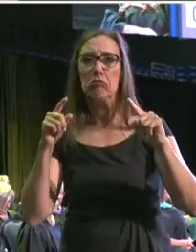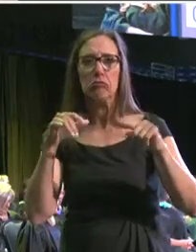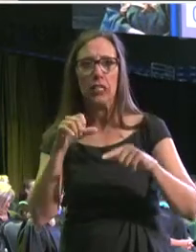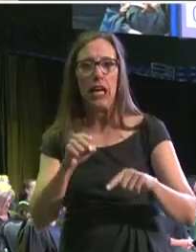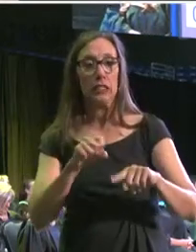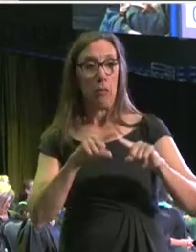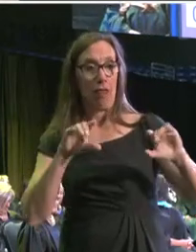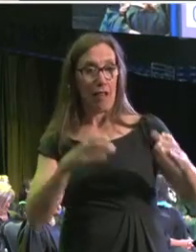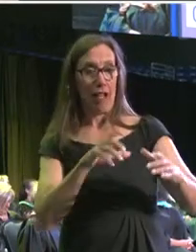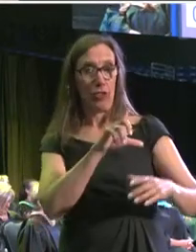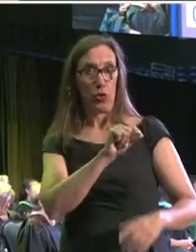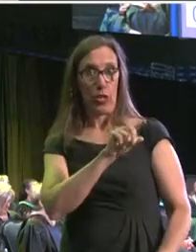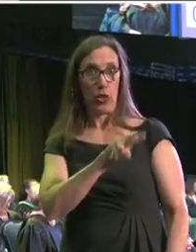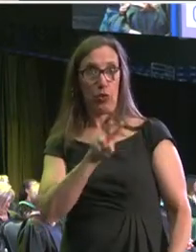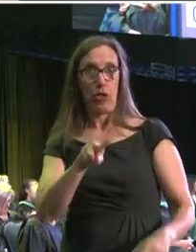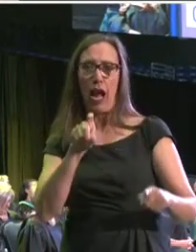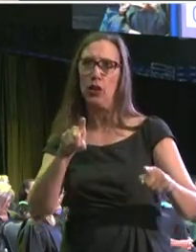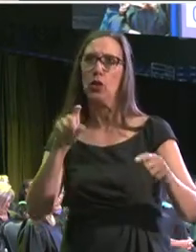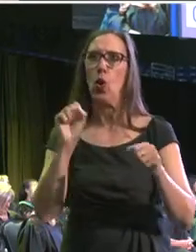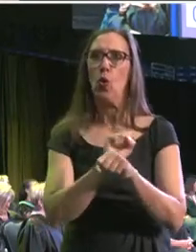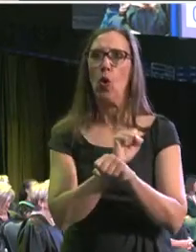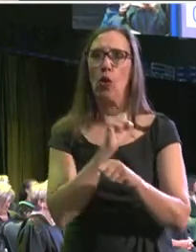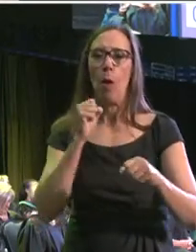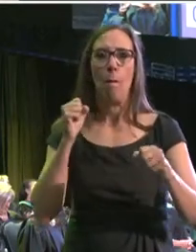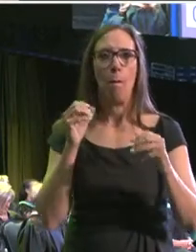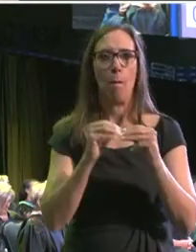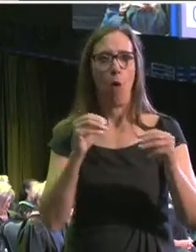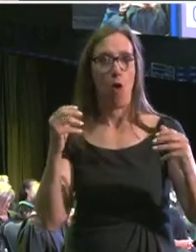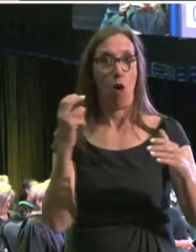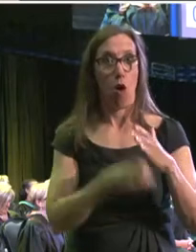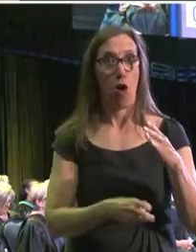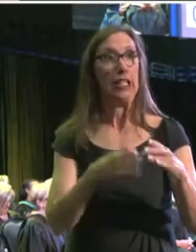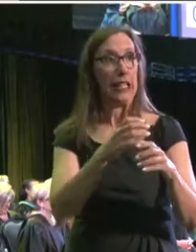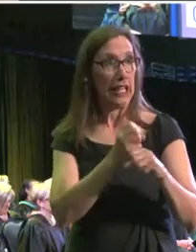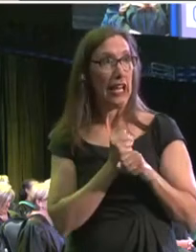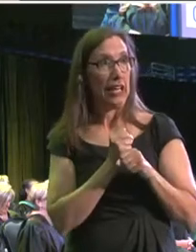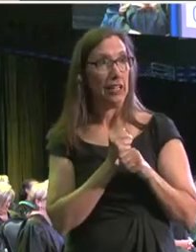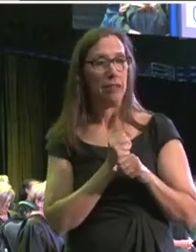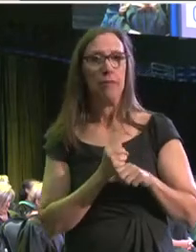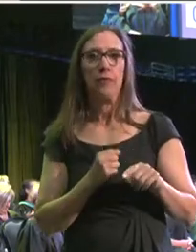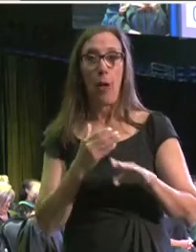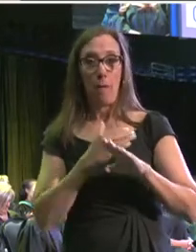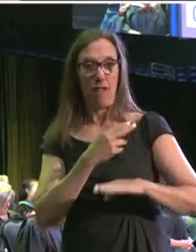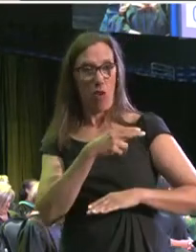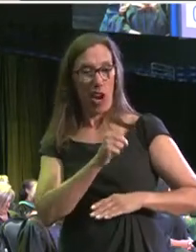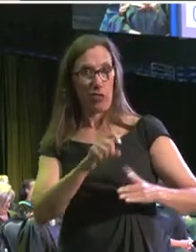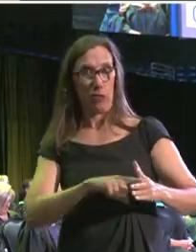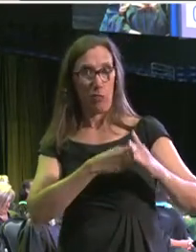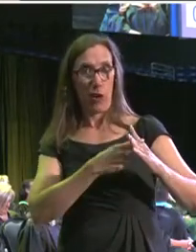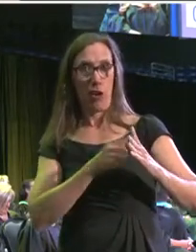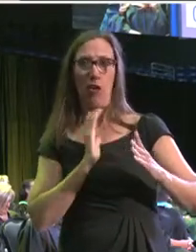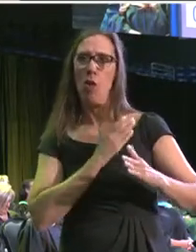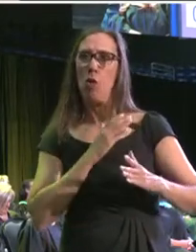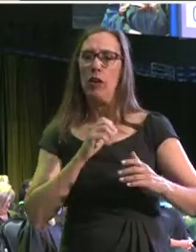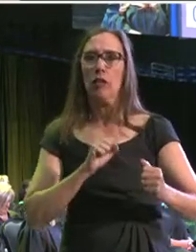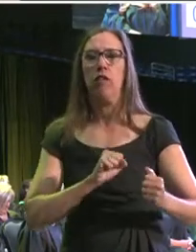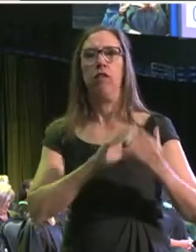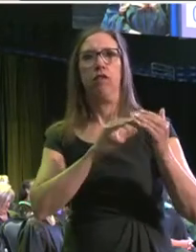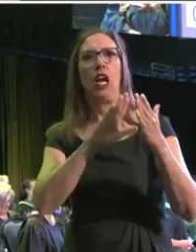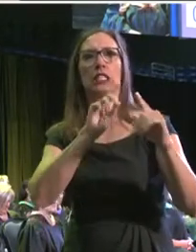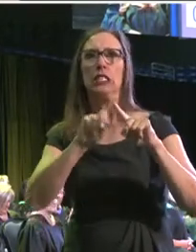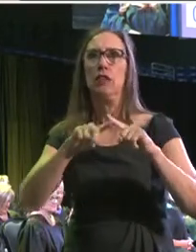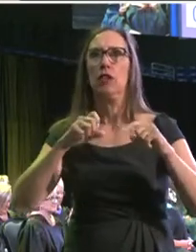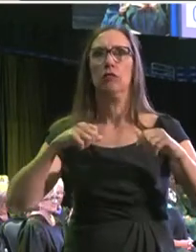the class of 2022 had to work far harder than any other class to receive it. Even before high school began, we have been facing all sorts